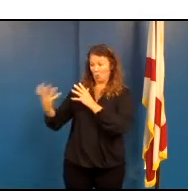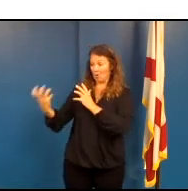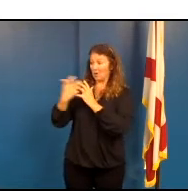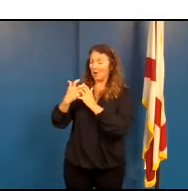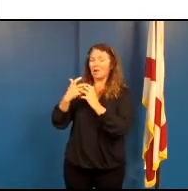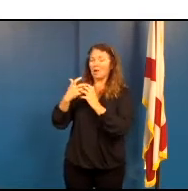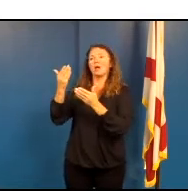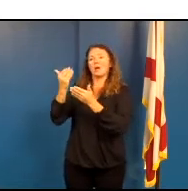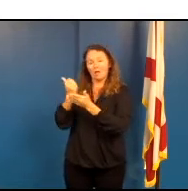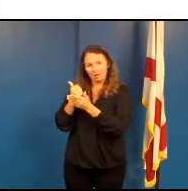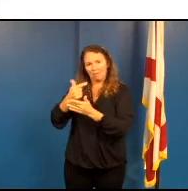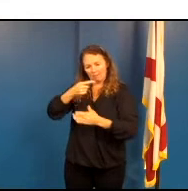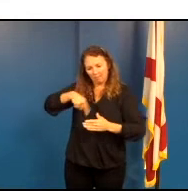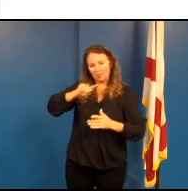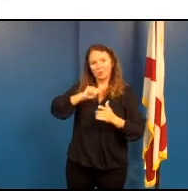us bring